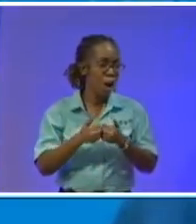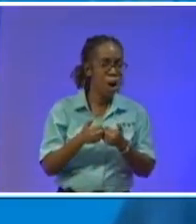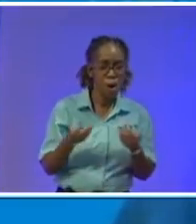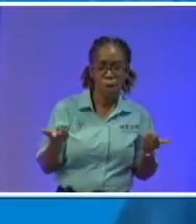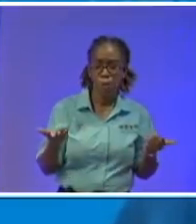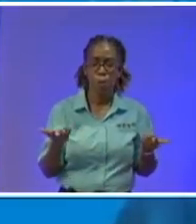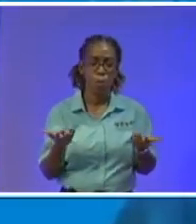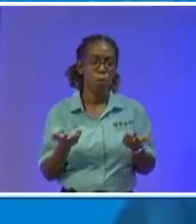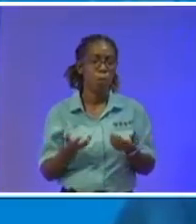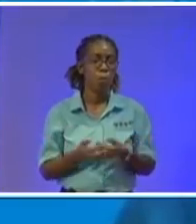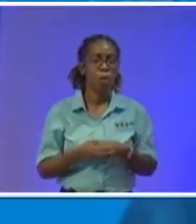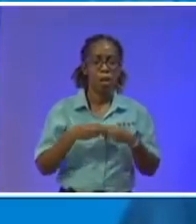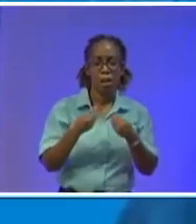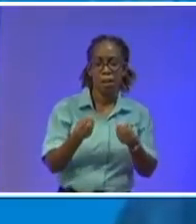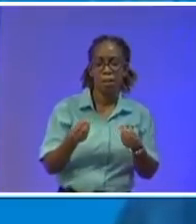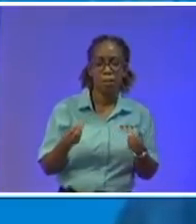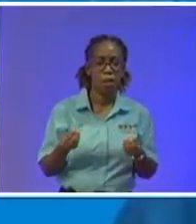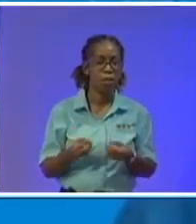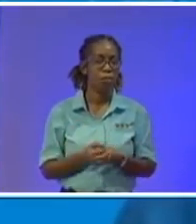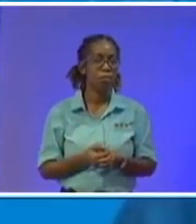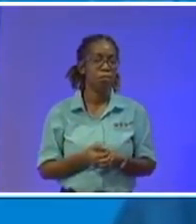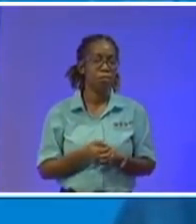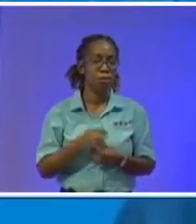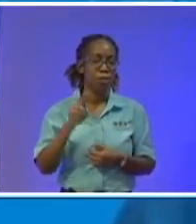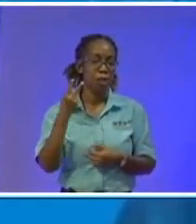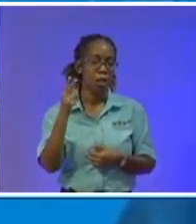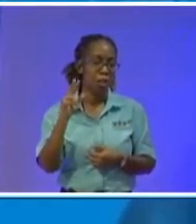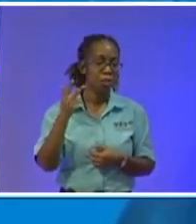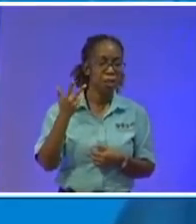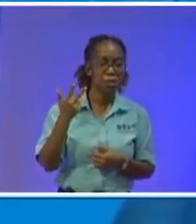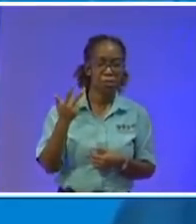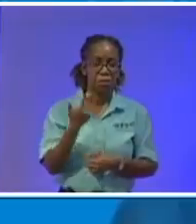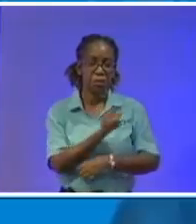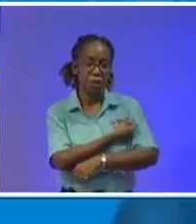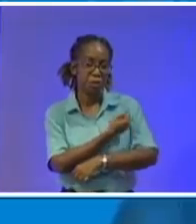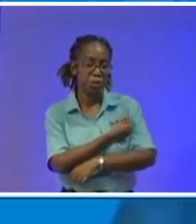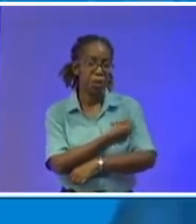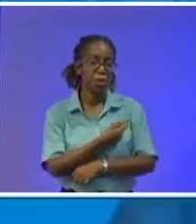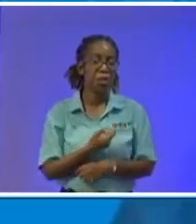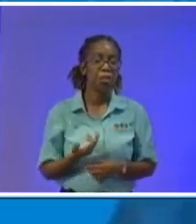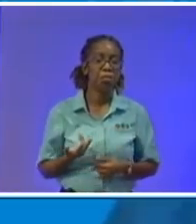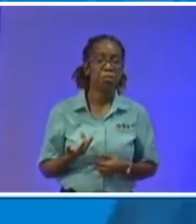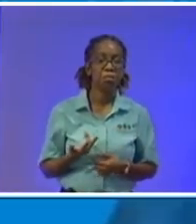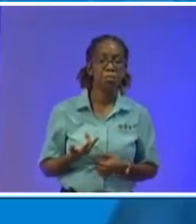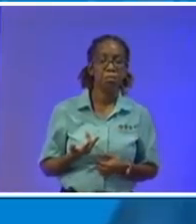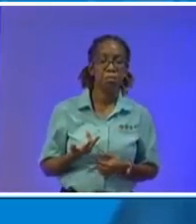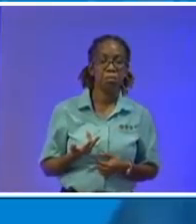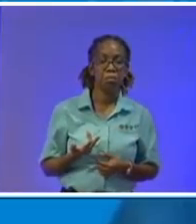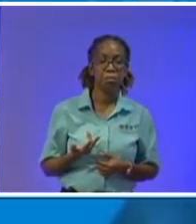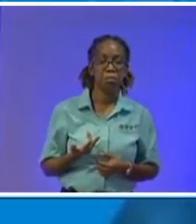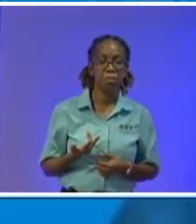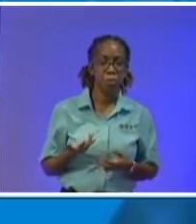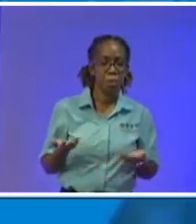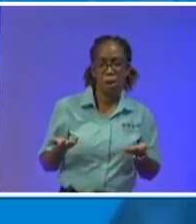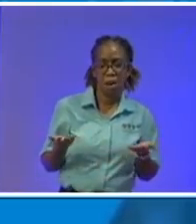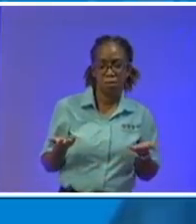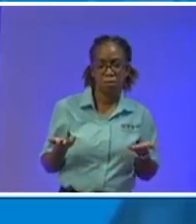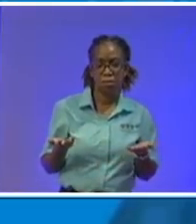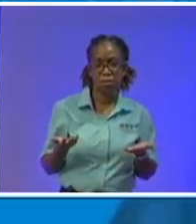second and third dose of the vaccine to women who had